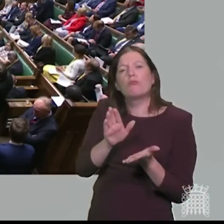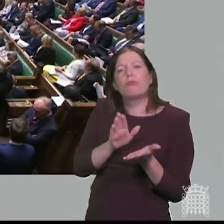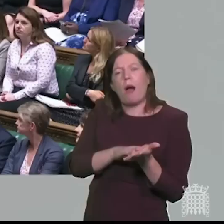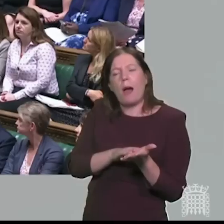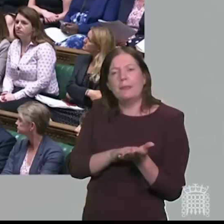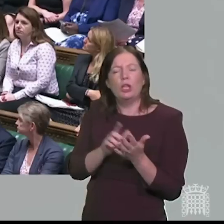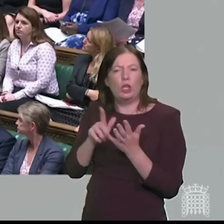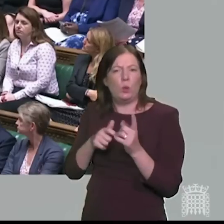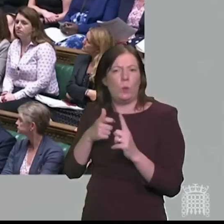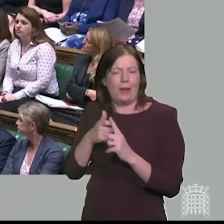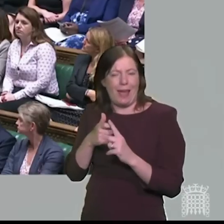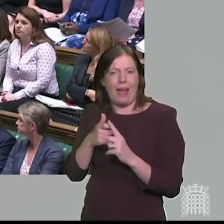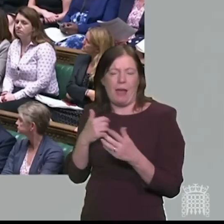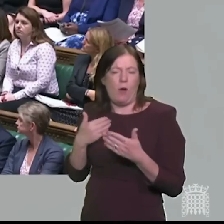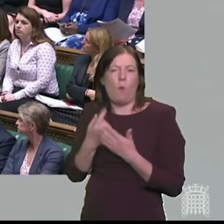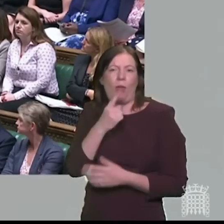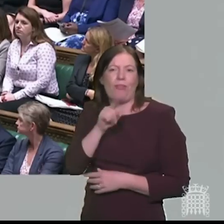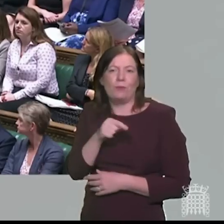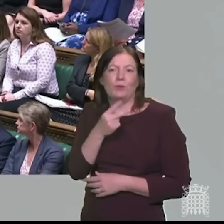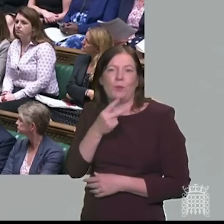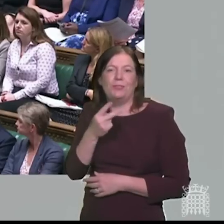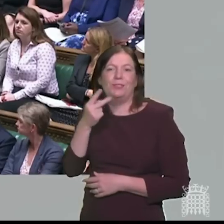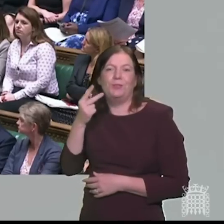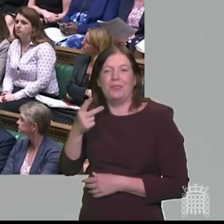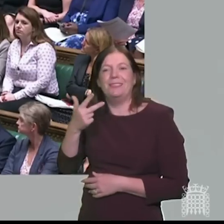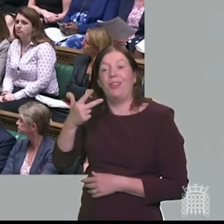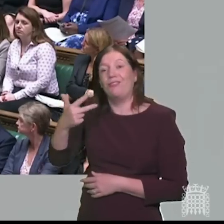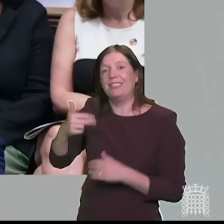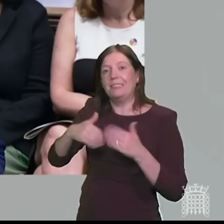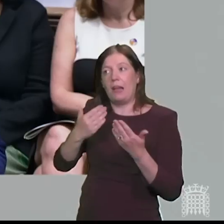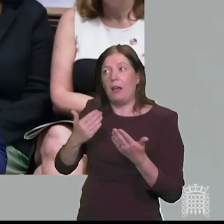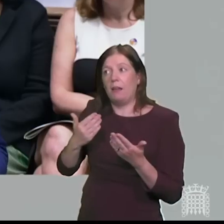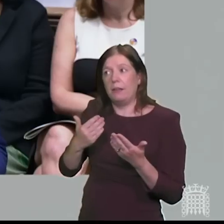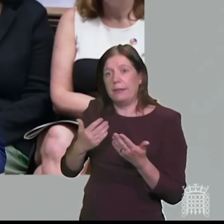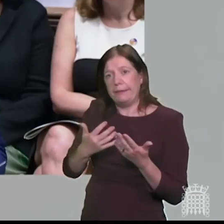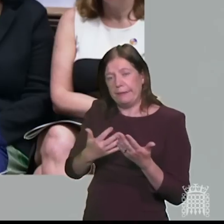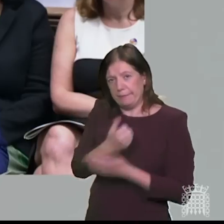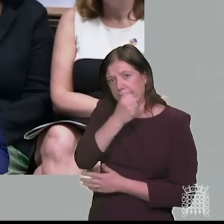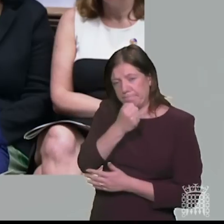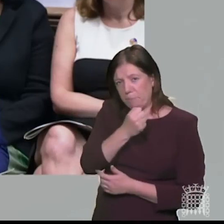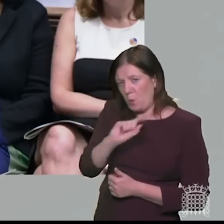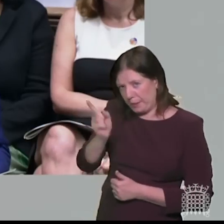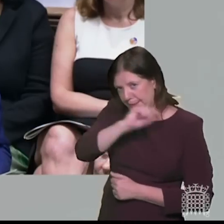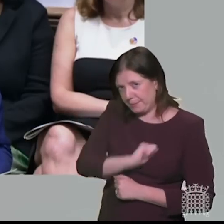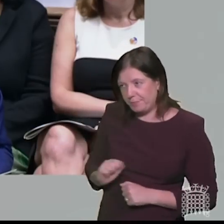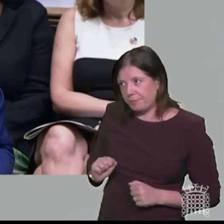the UK economy now for 1,323 days, and he's delivered. He's delivered the largest national